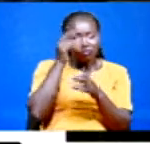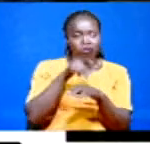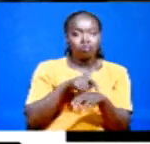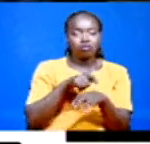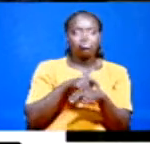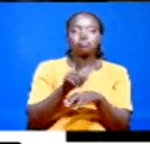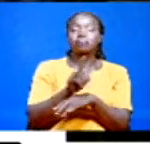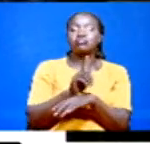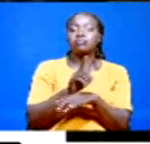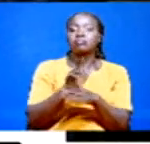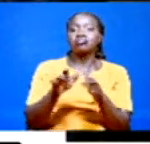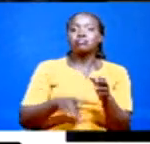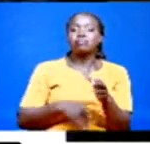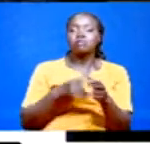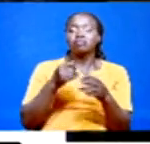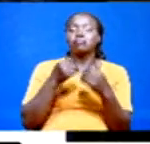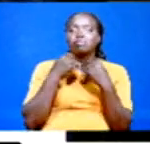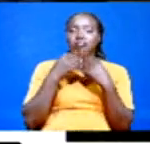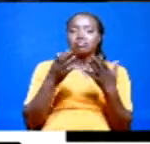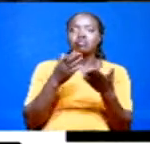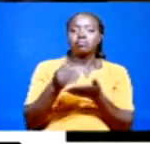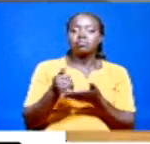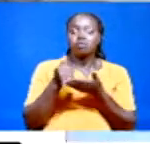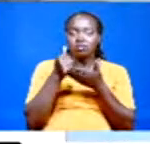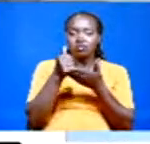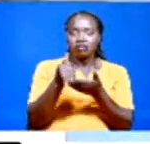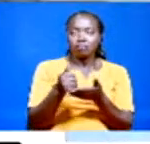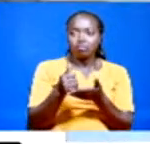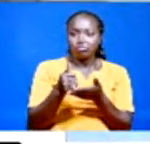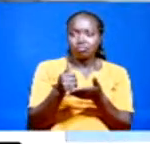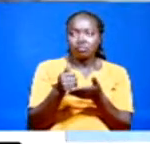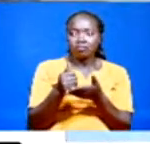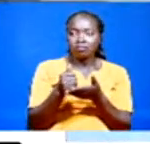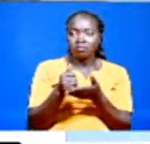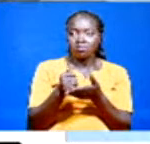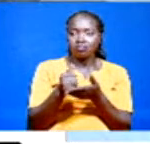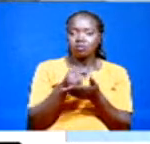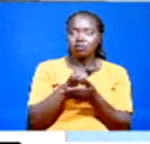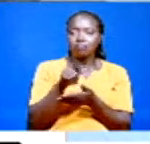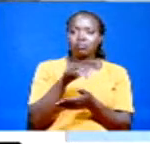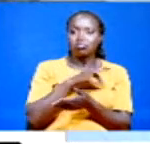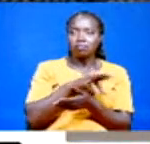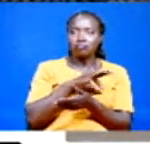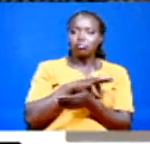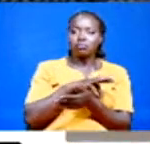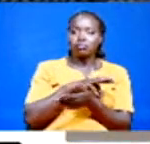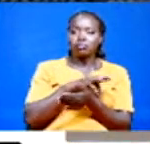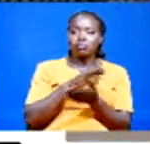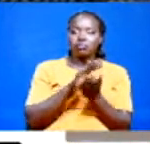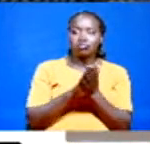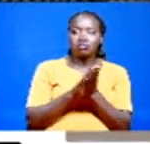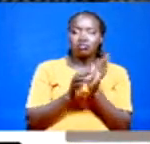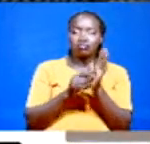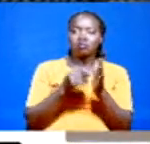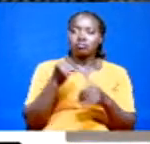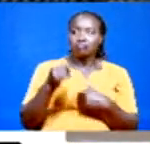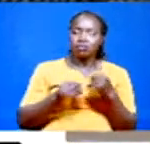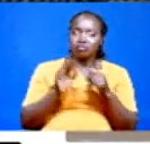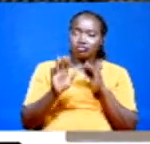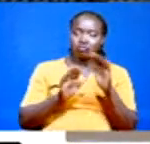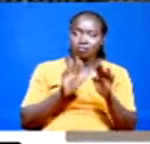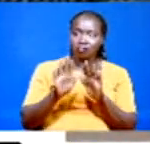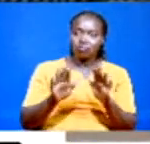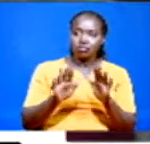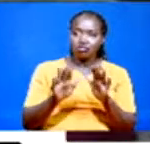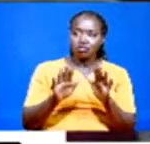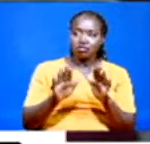felt that there was nothing coming towards them to help them. Walionufaika hawakuchelewa kudhihirisha furaha zao kwa